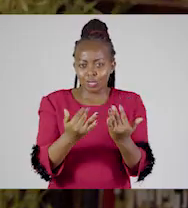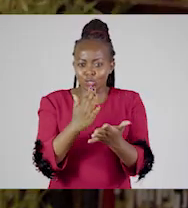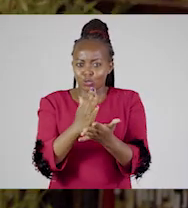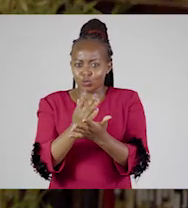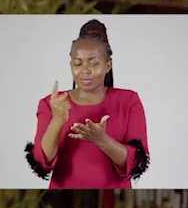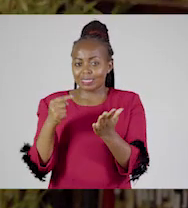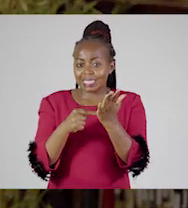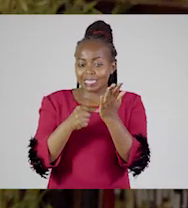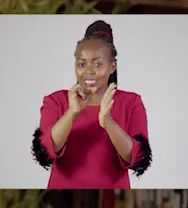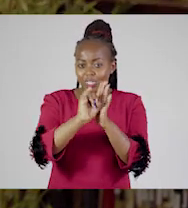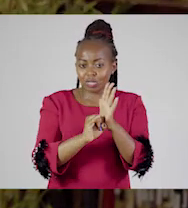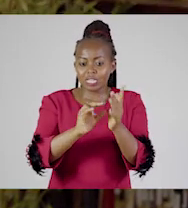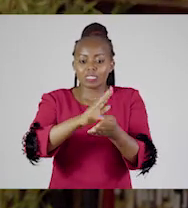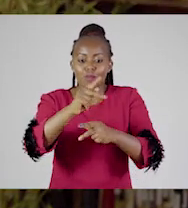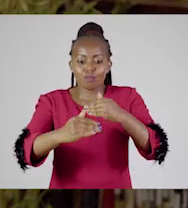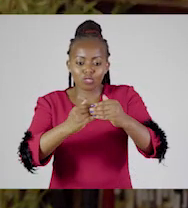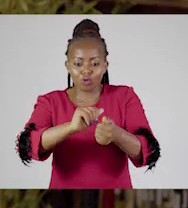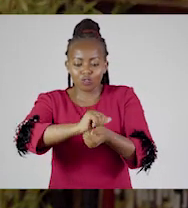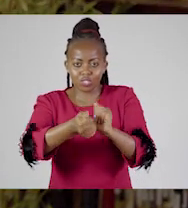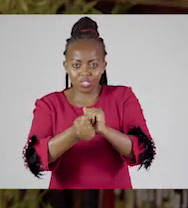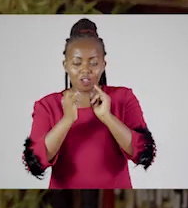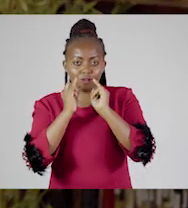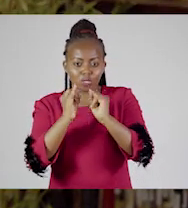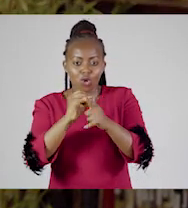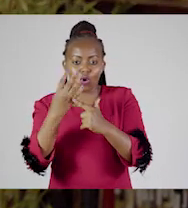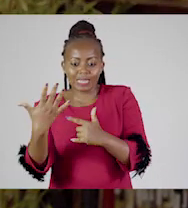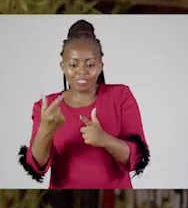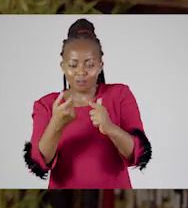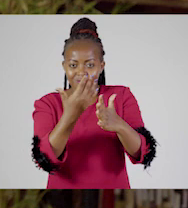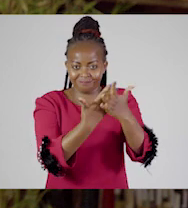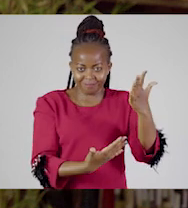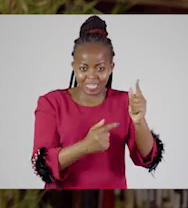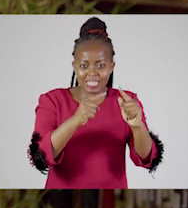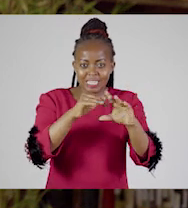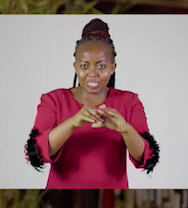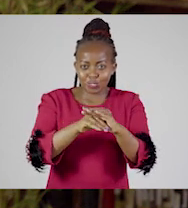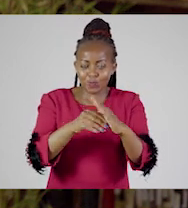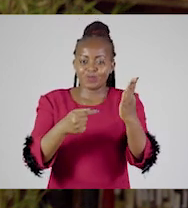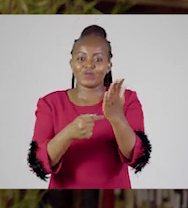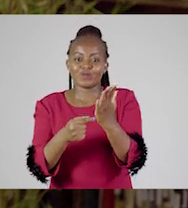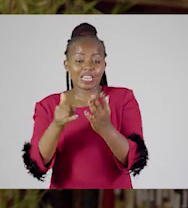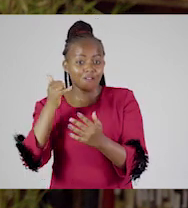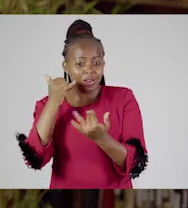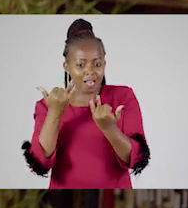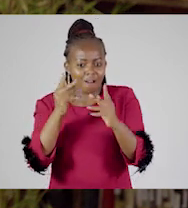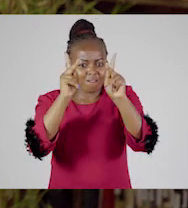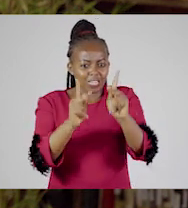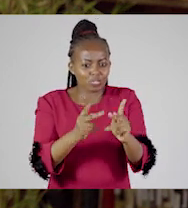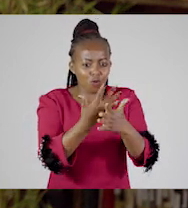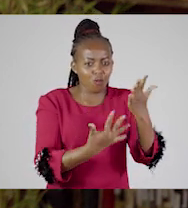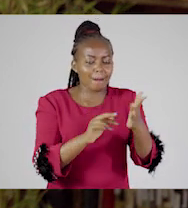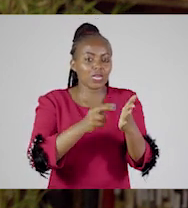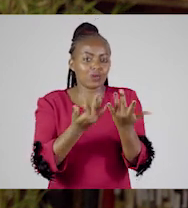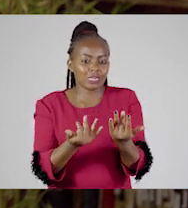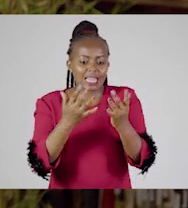Now, digitization is a process of converting information or items from a physical format into a digital format. By physical formats, we mean